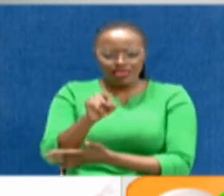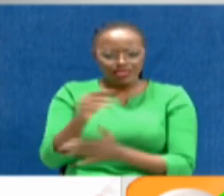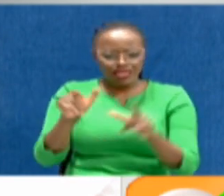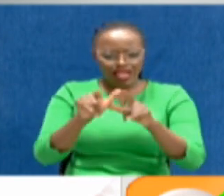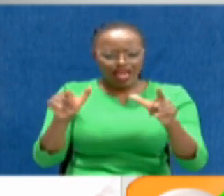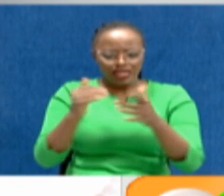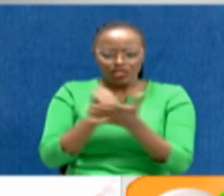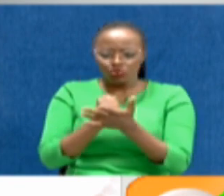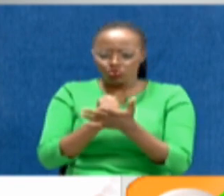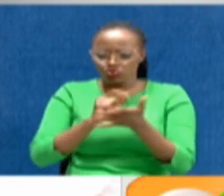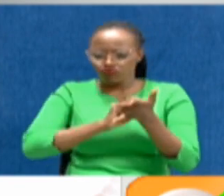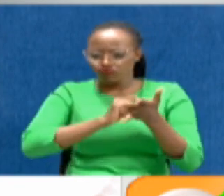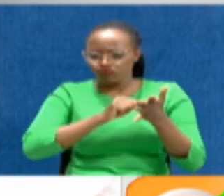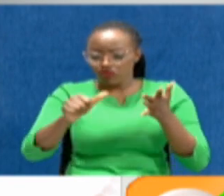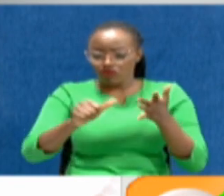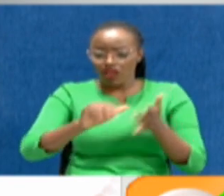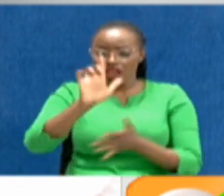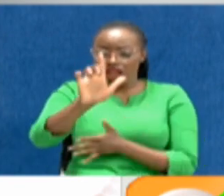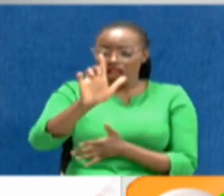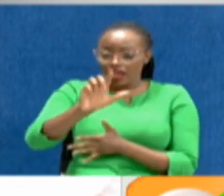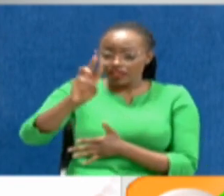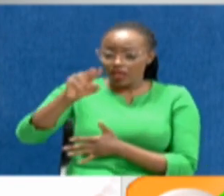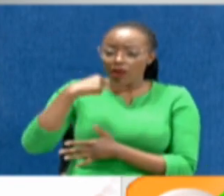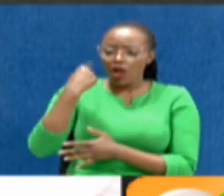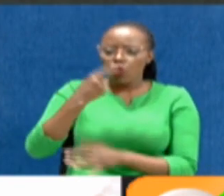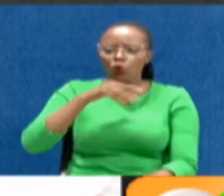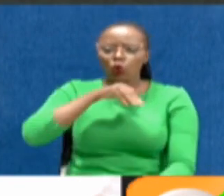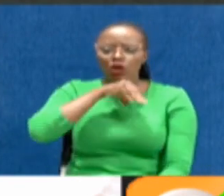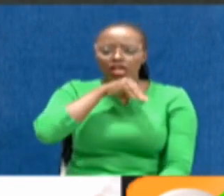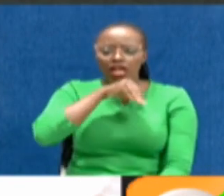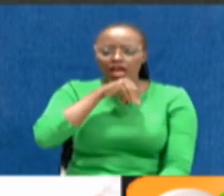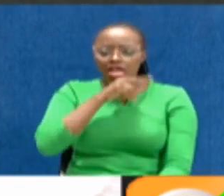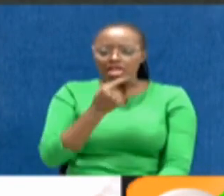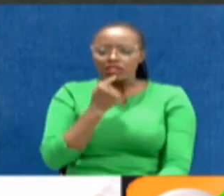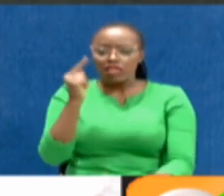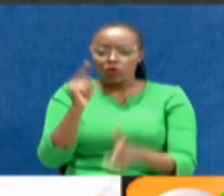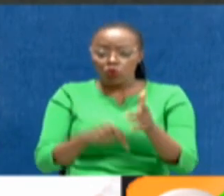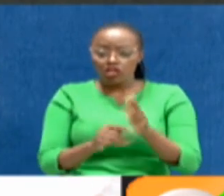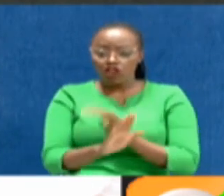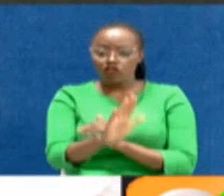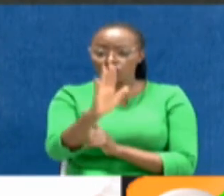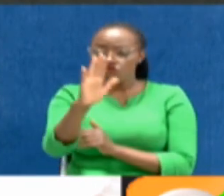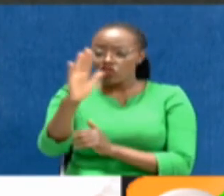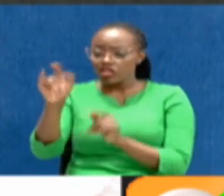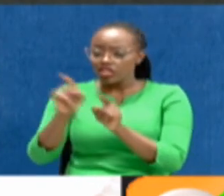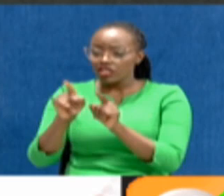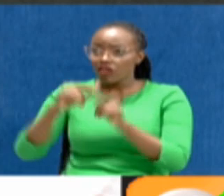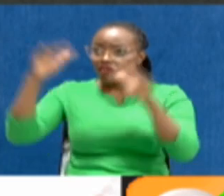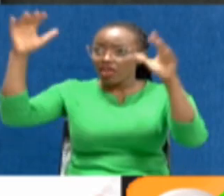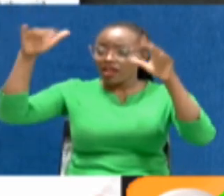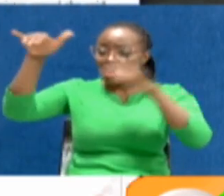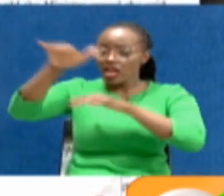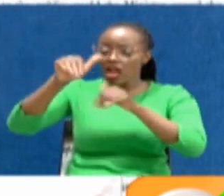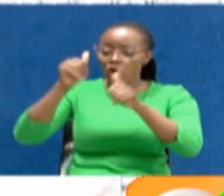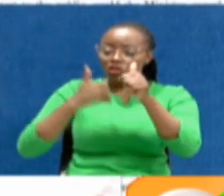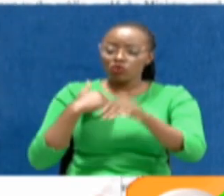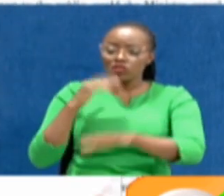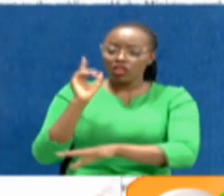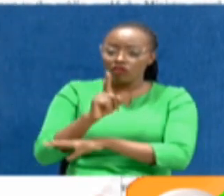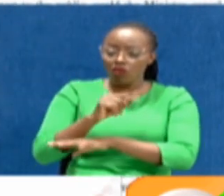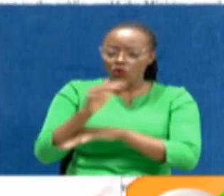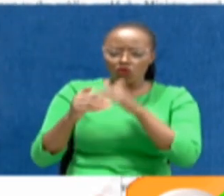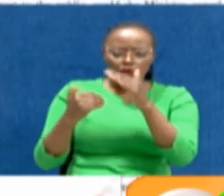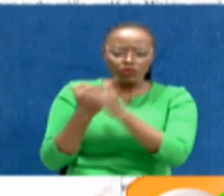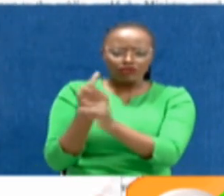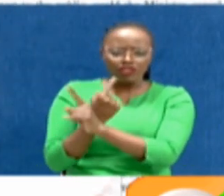forest land. The Langata Member of Parliament then Raila Odinga indicating the forest was a rain catchment area that was being threatened from